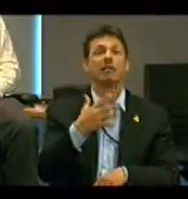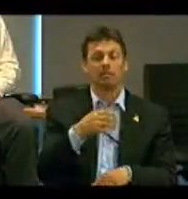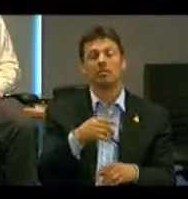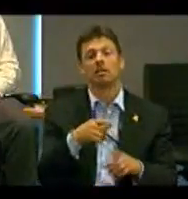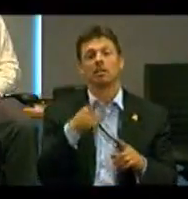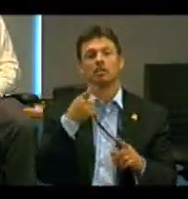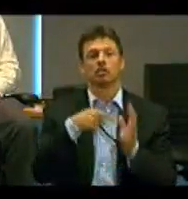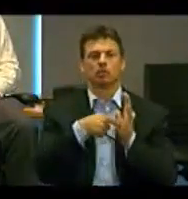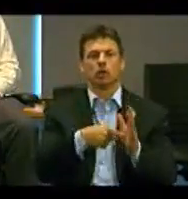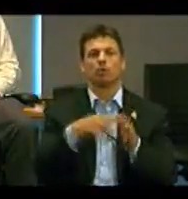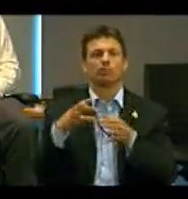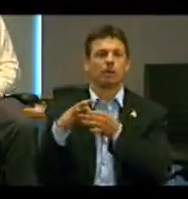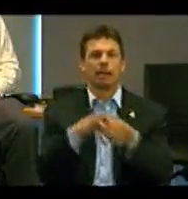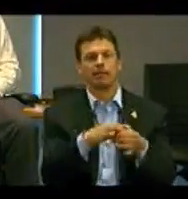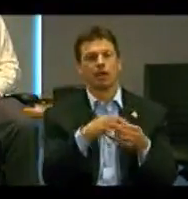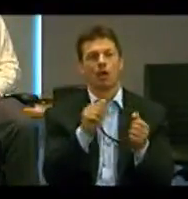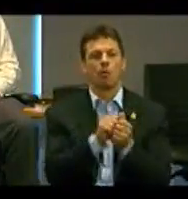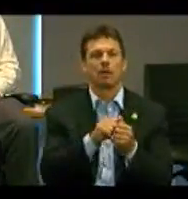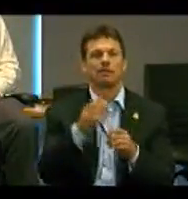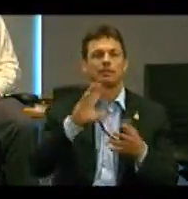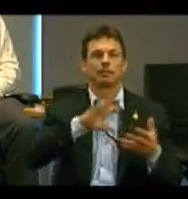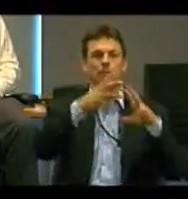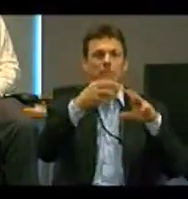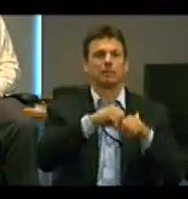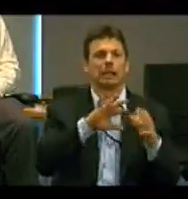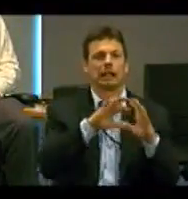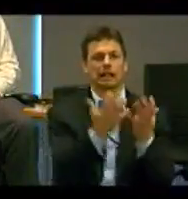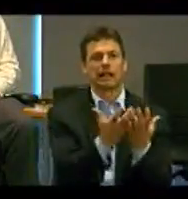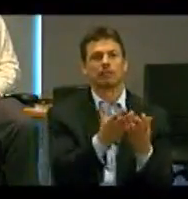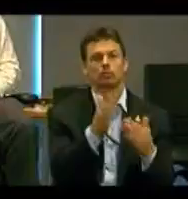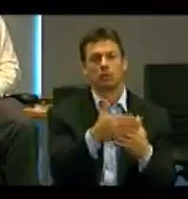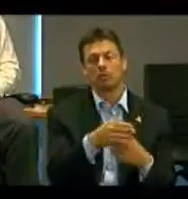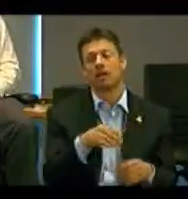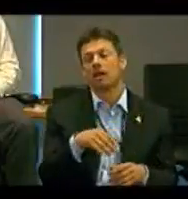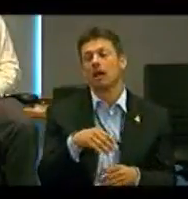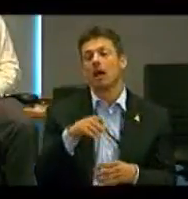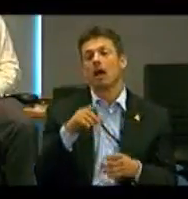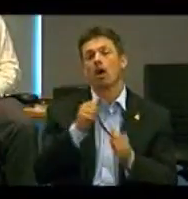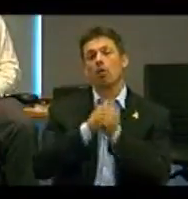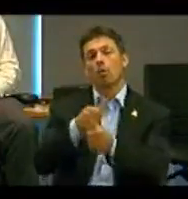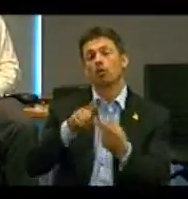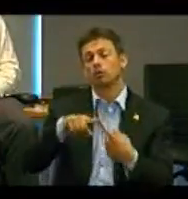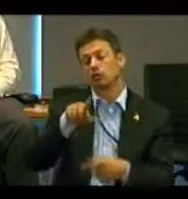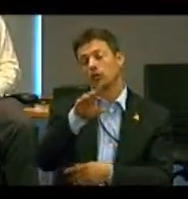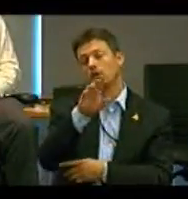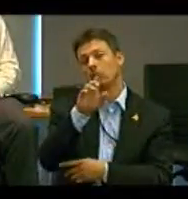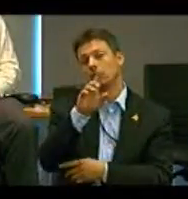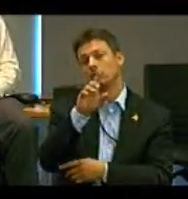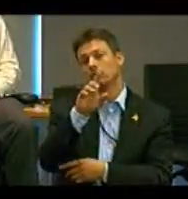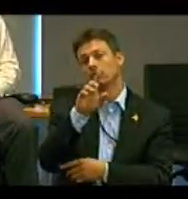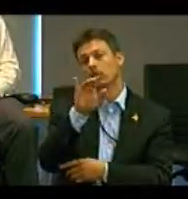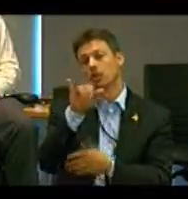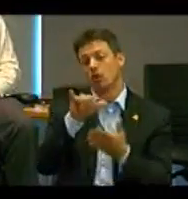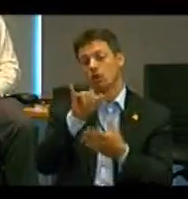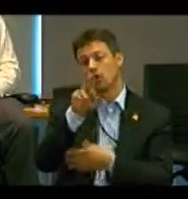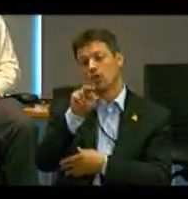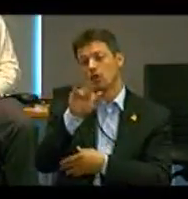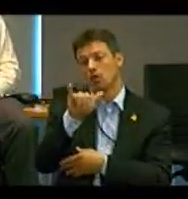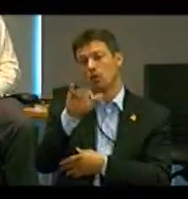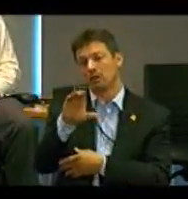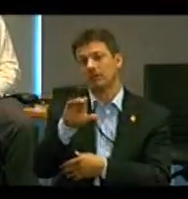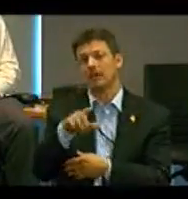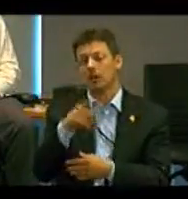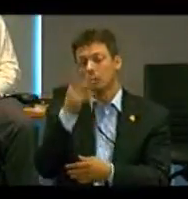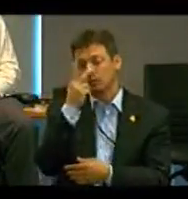behavior. Regarding my work in New York City, Dan is absolutely correct that Bloomberg lowered suspensions by 16,000 and